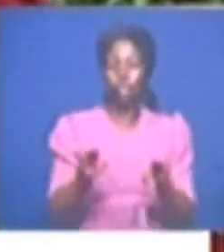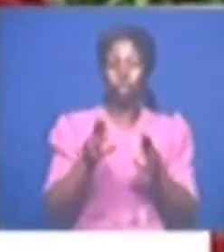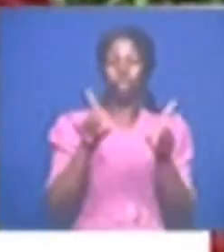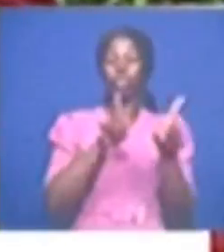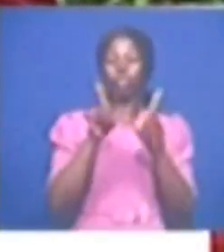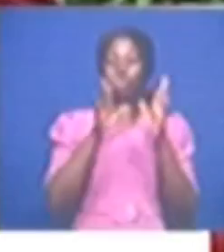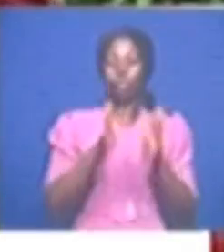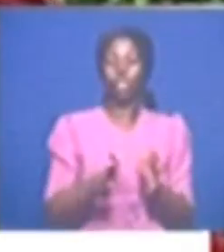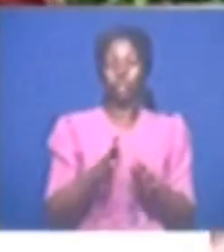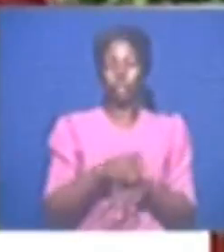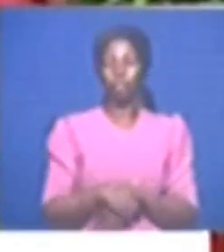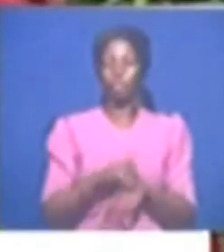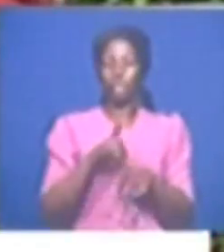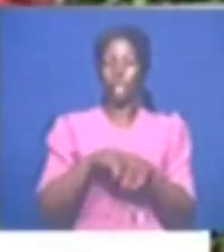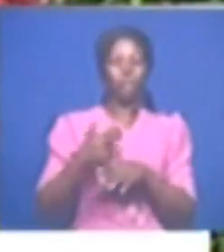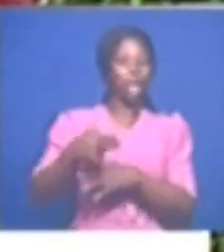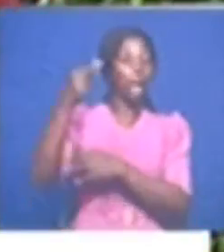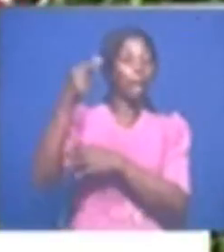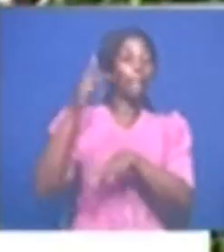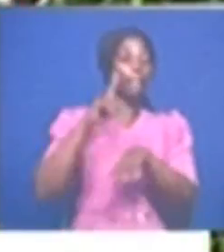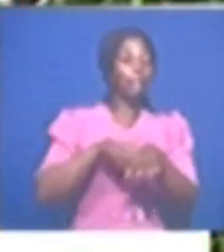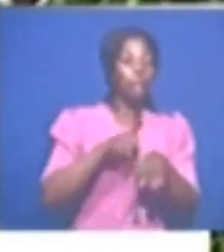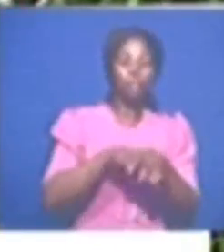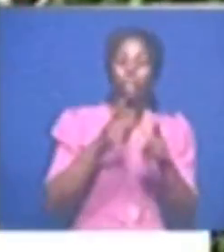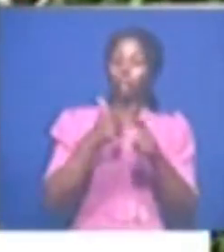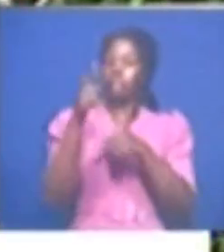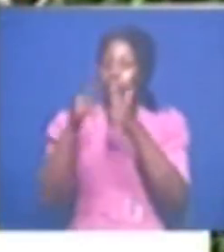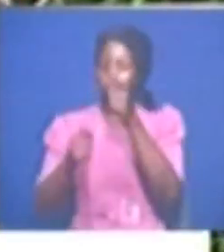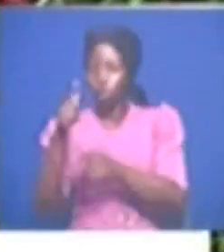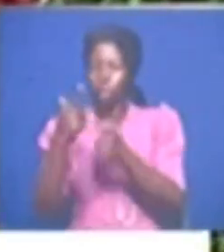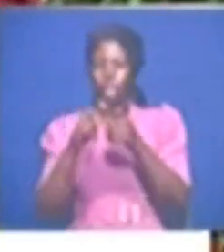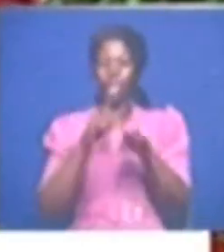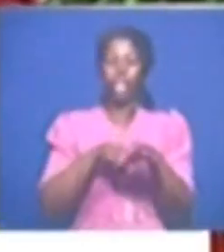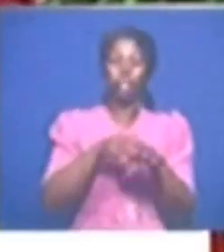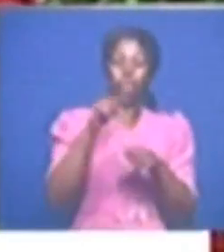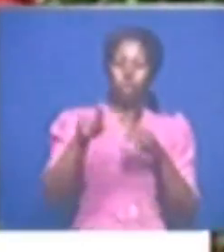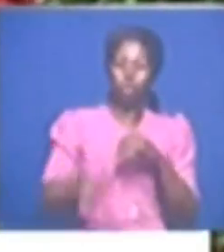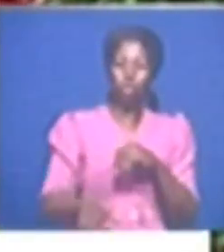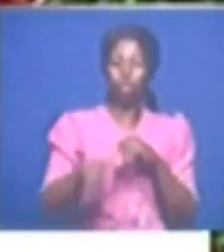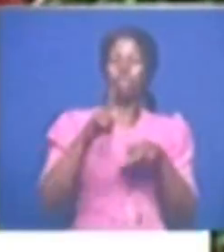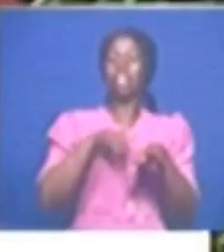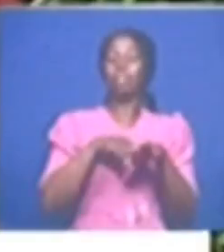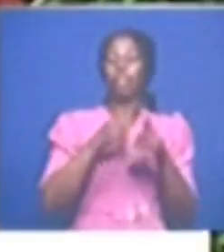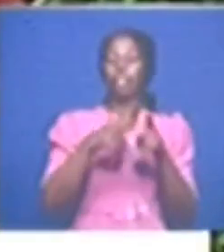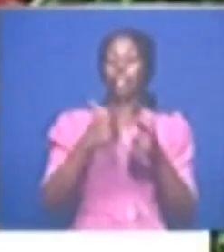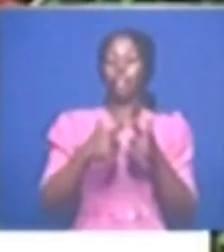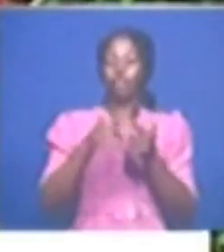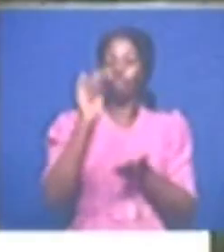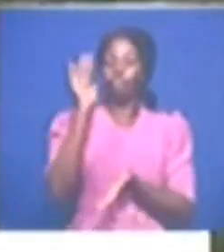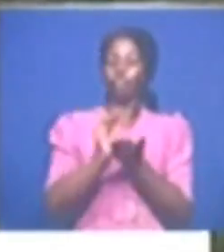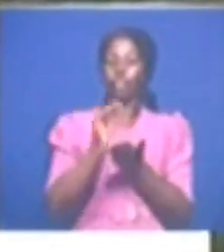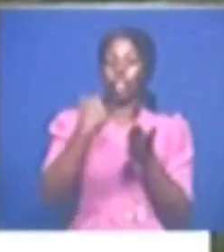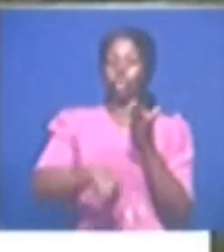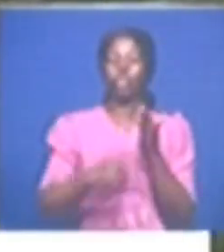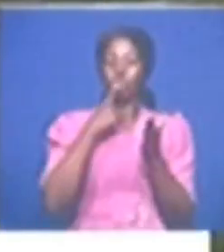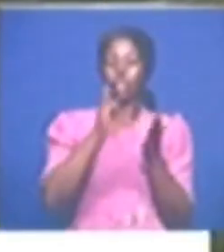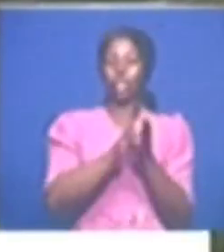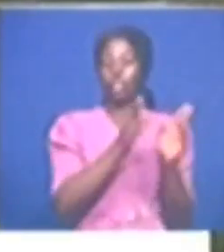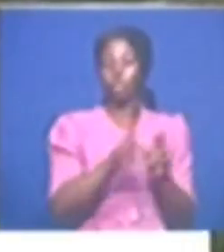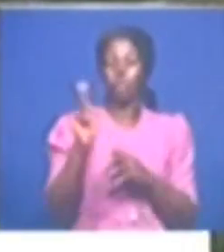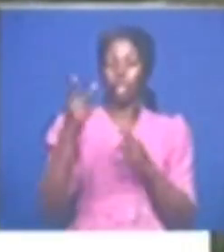when it's not high season, let's bring the rates down so that the ordinary mwananchi can come and enjoy this. She called